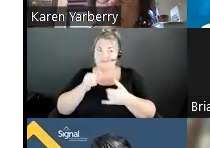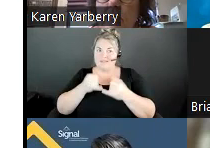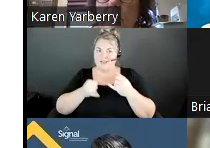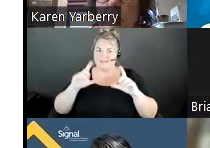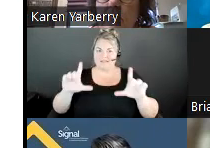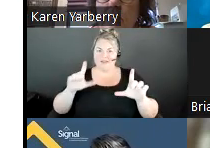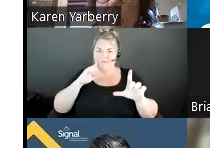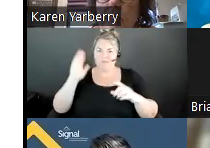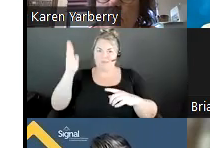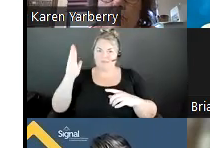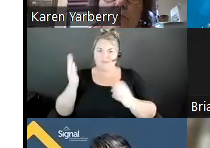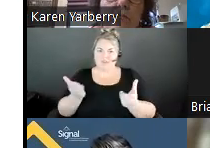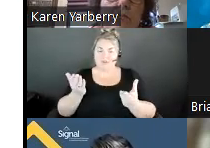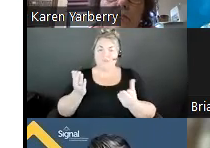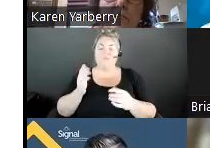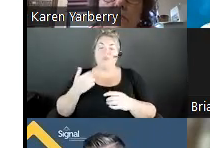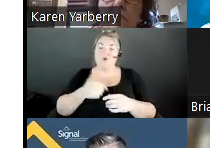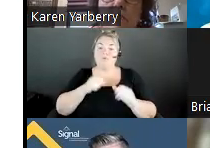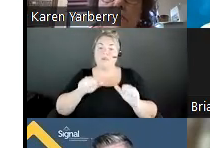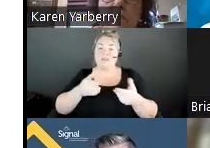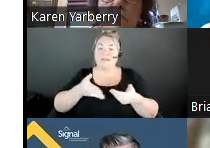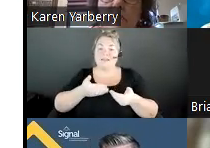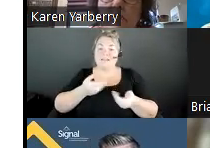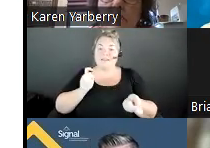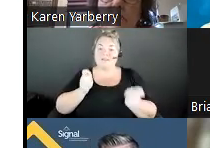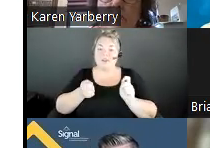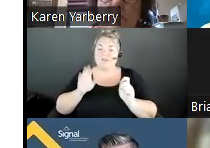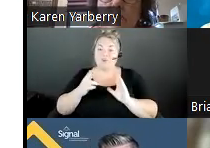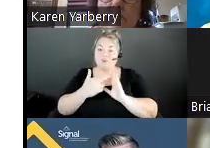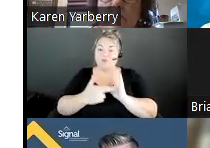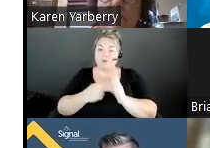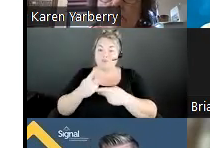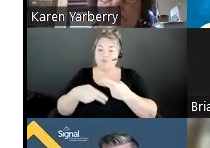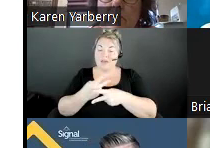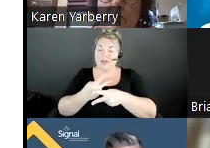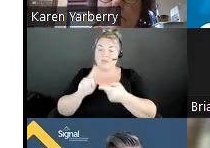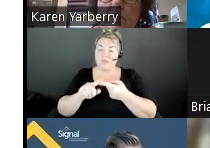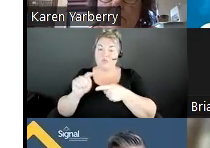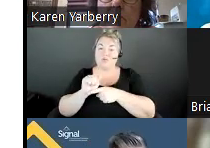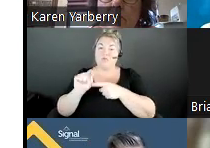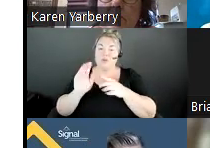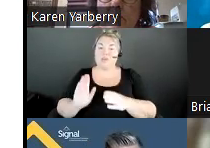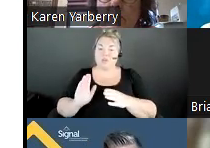of our presentation here, and we can easily change your registration type to the trainer